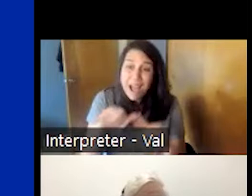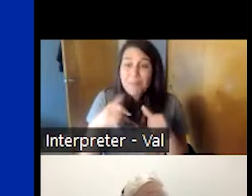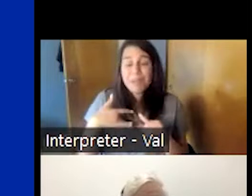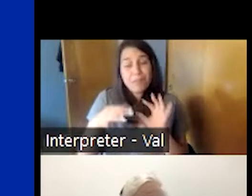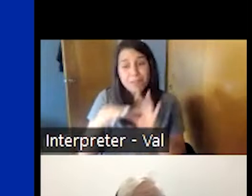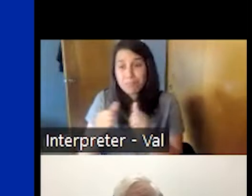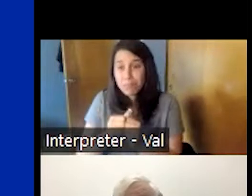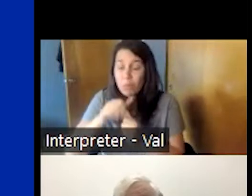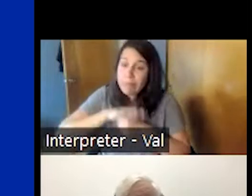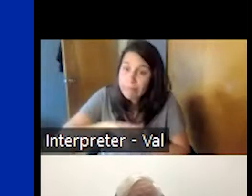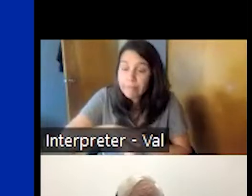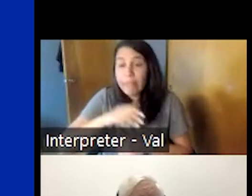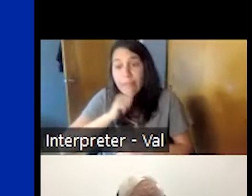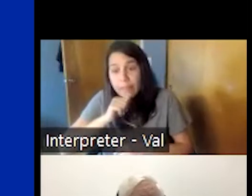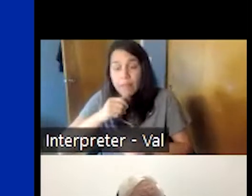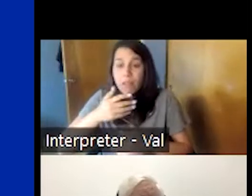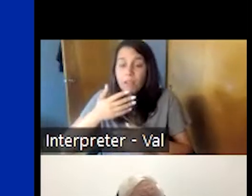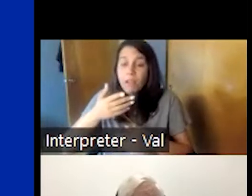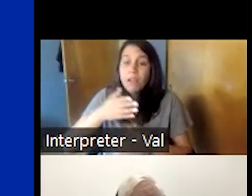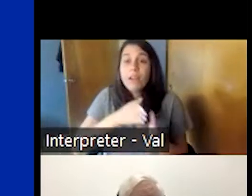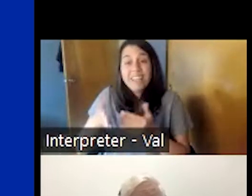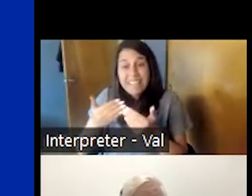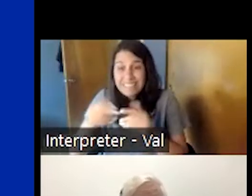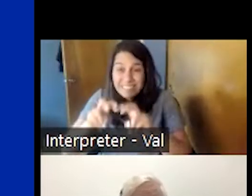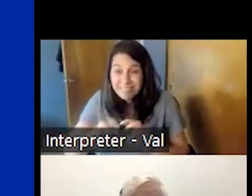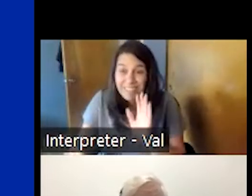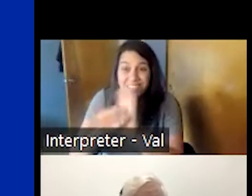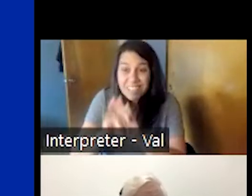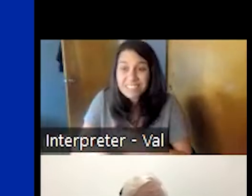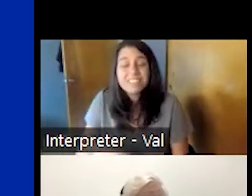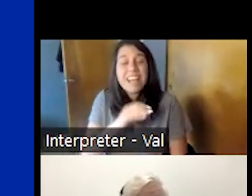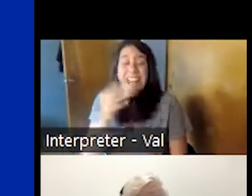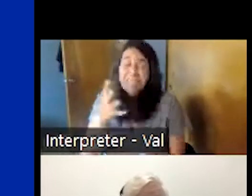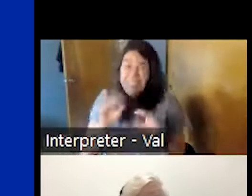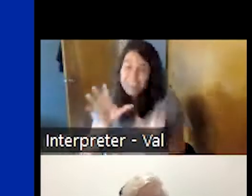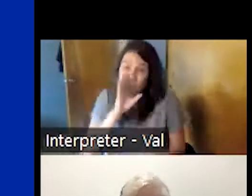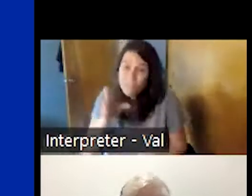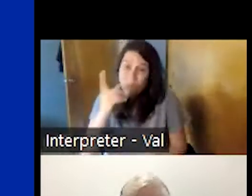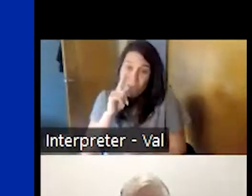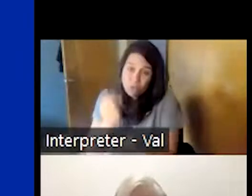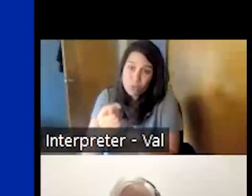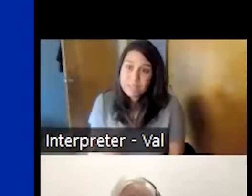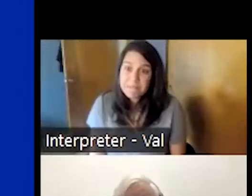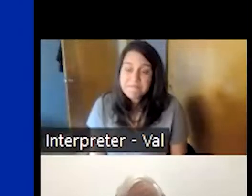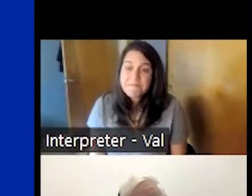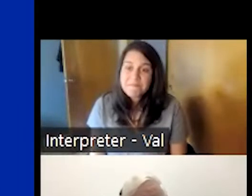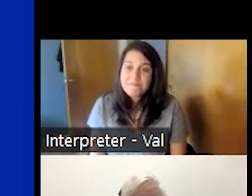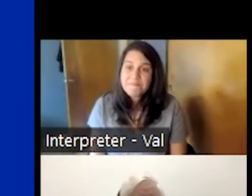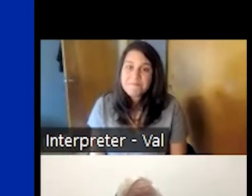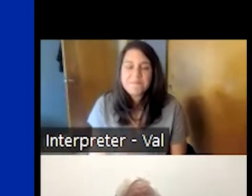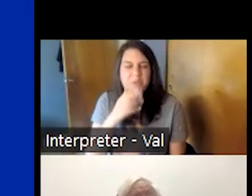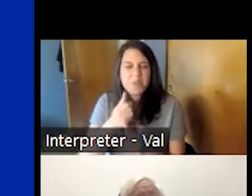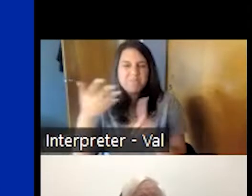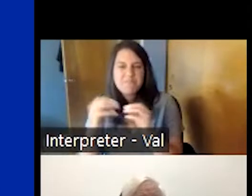distress, it's easy to assess, and it's pretty straightforward, actually, to even treat. That's what I'm going to be talking about more